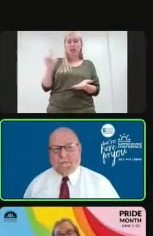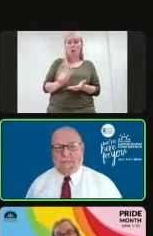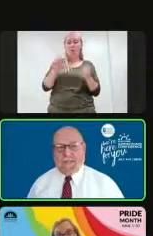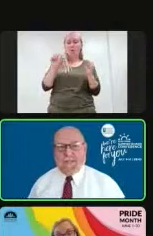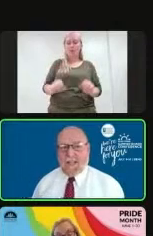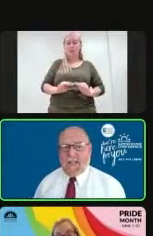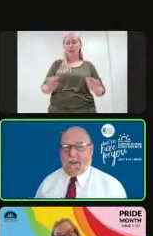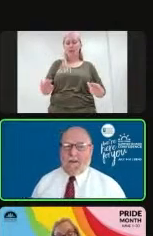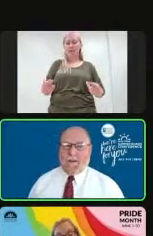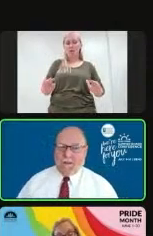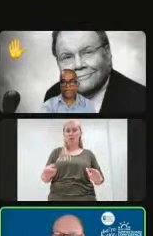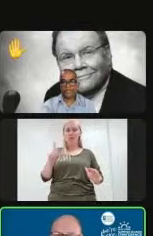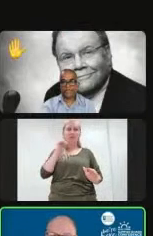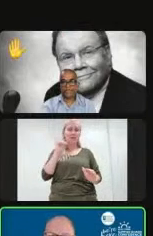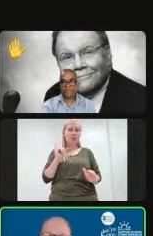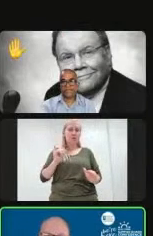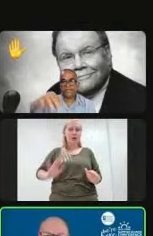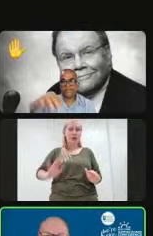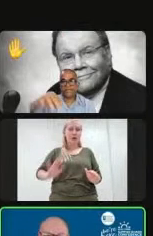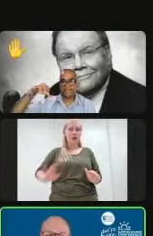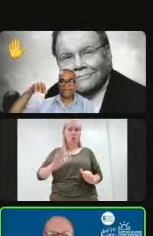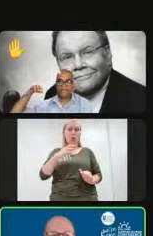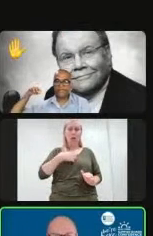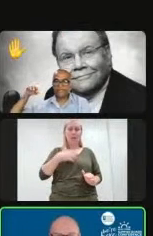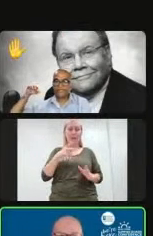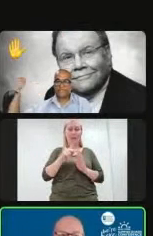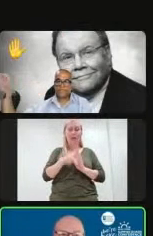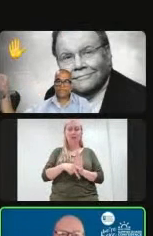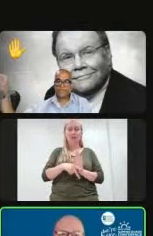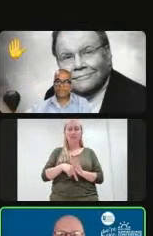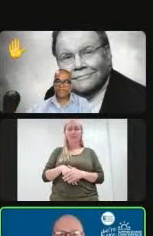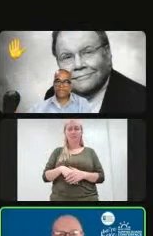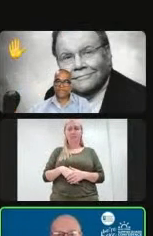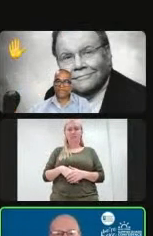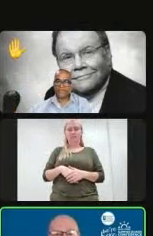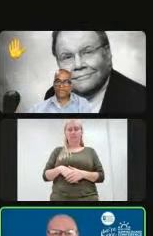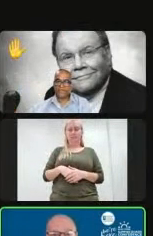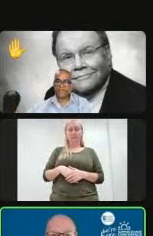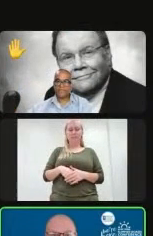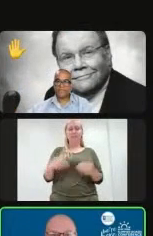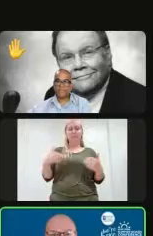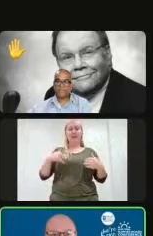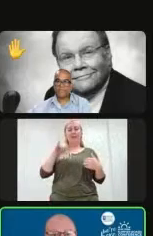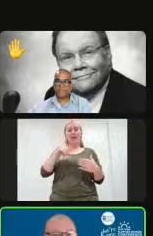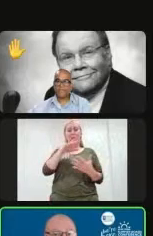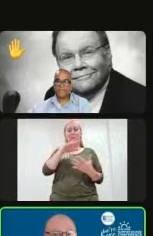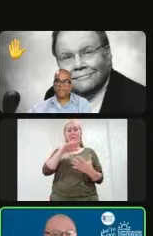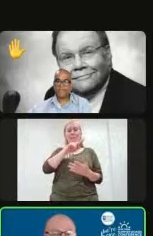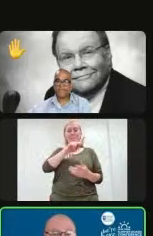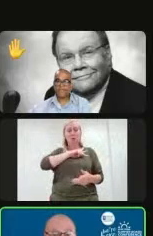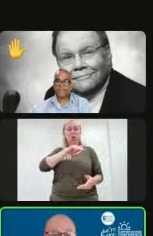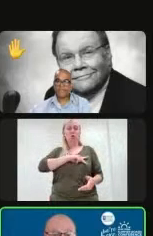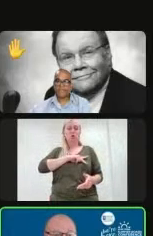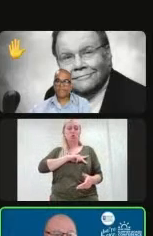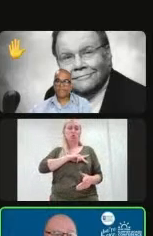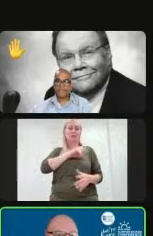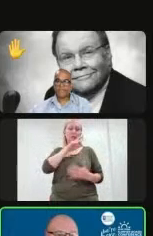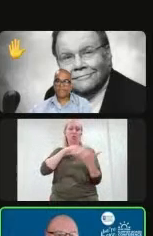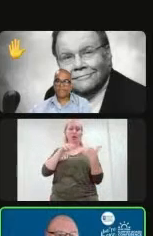level. Sounds kind of like your complaint policy, you know, so have that personal interaction to resolve that if you